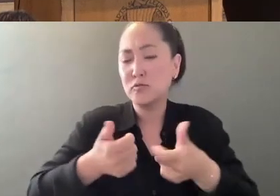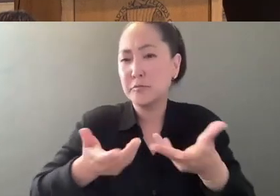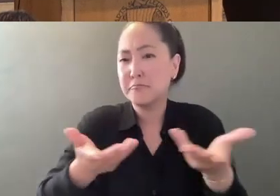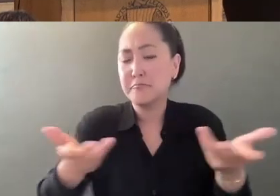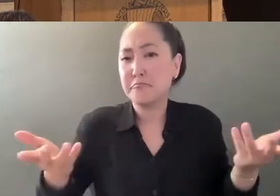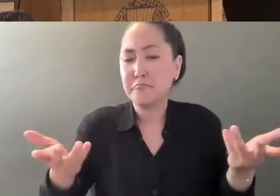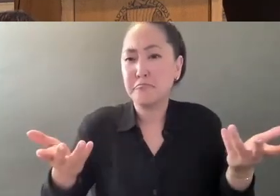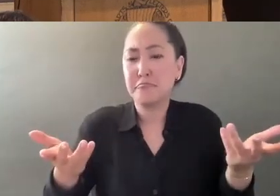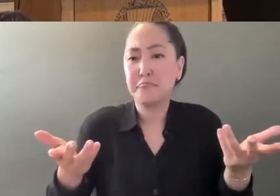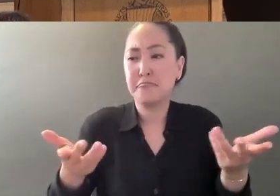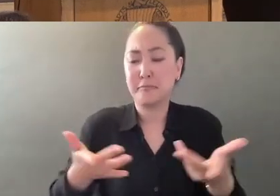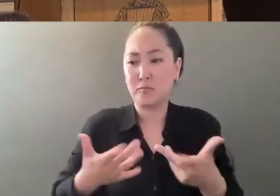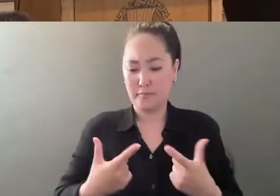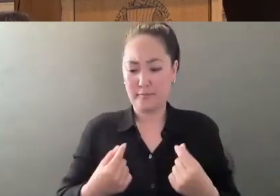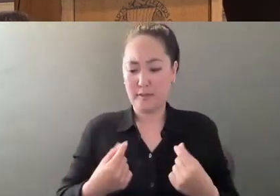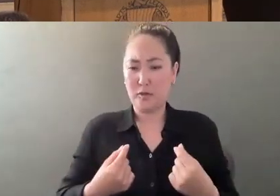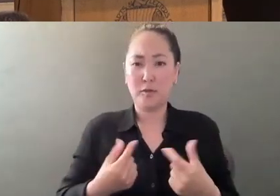include?